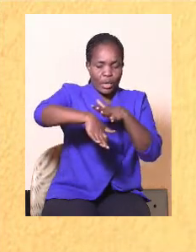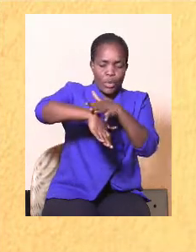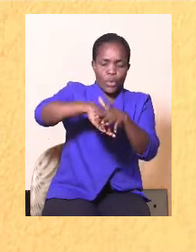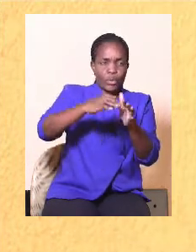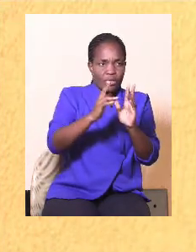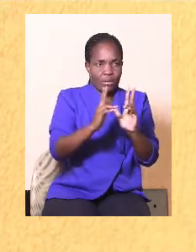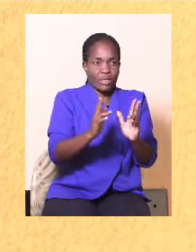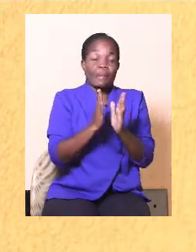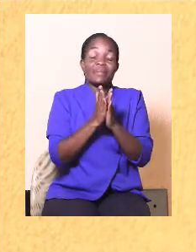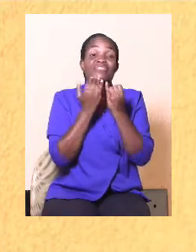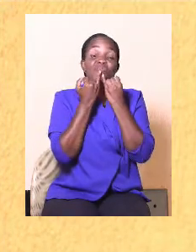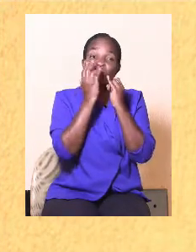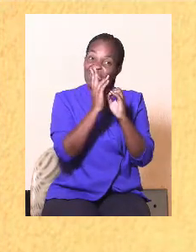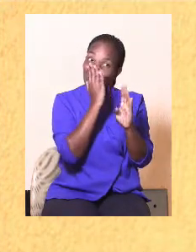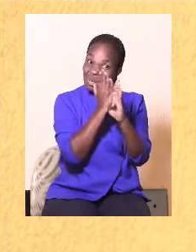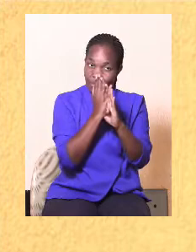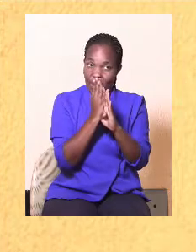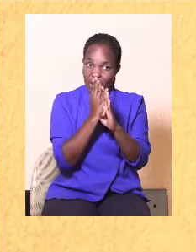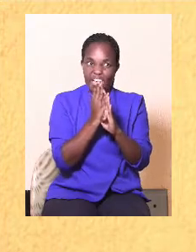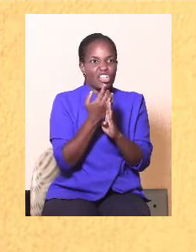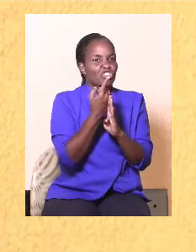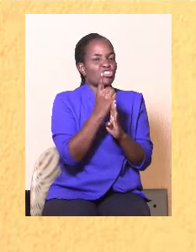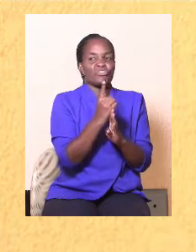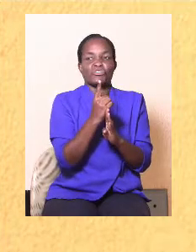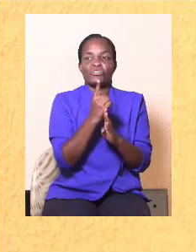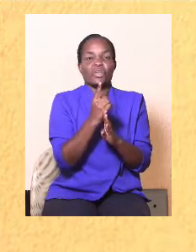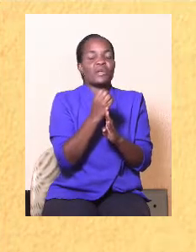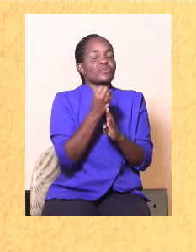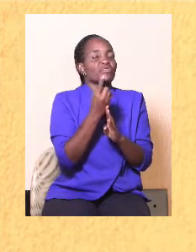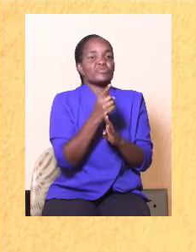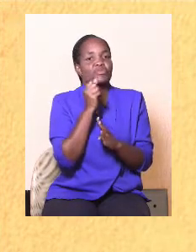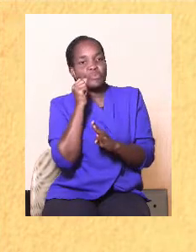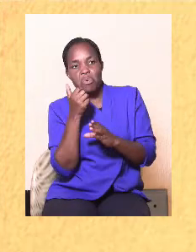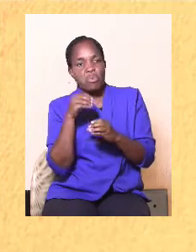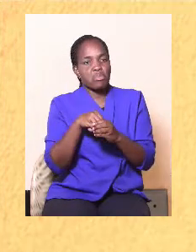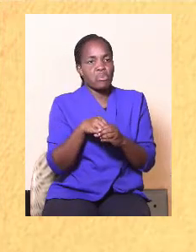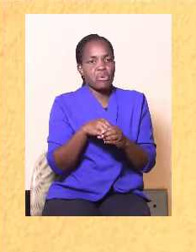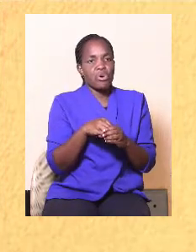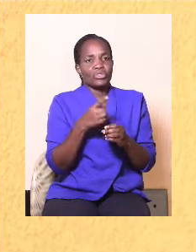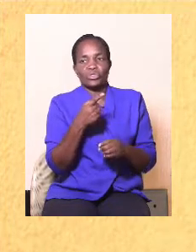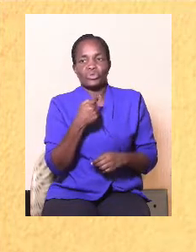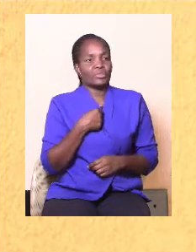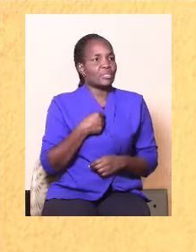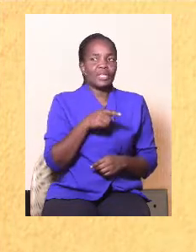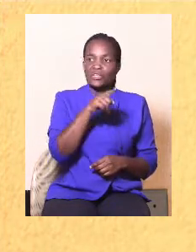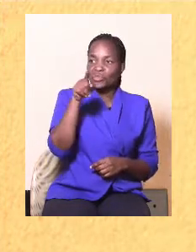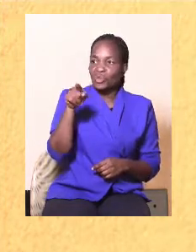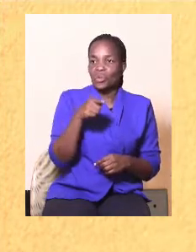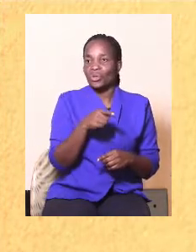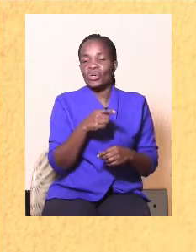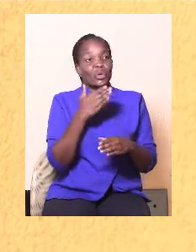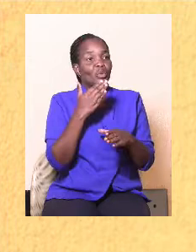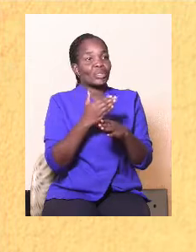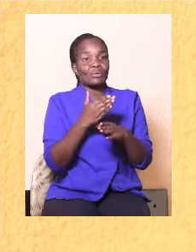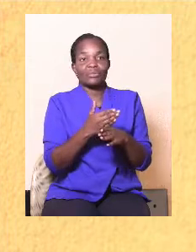those who qualify must claim, not other people, not me and you, because we are gainfully employed.